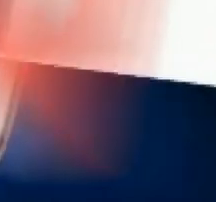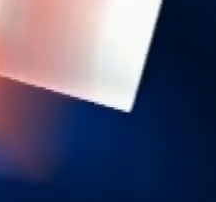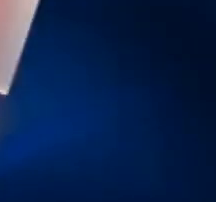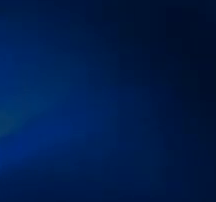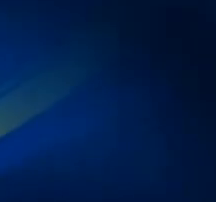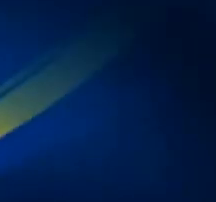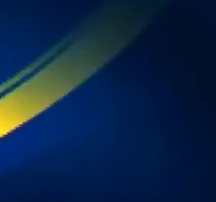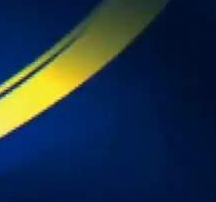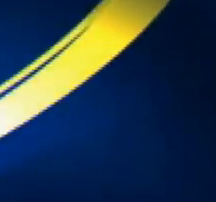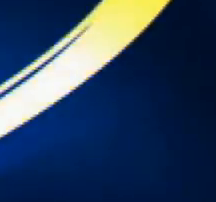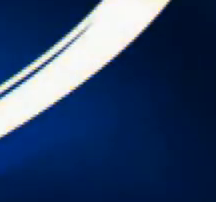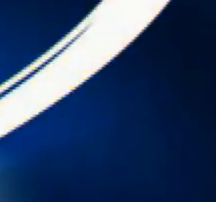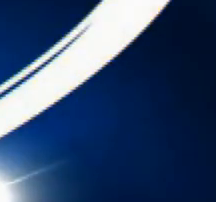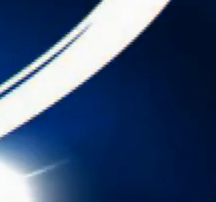NTV turning on